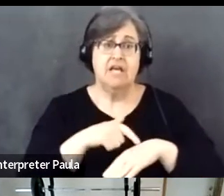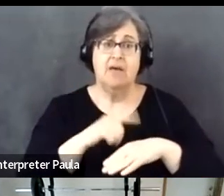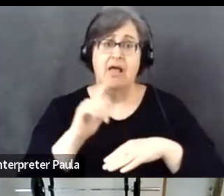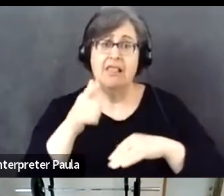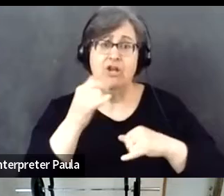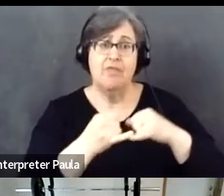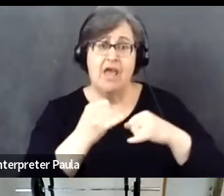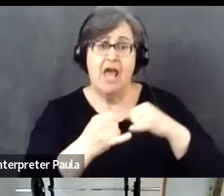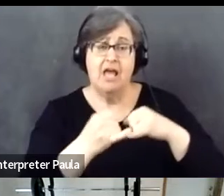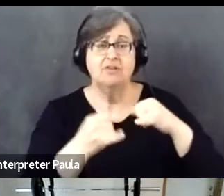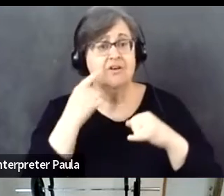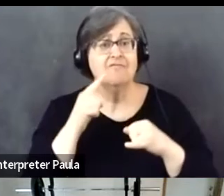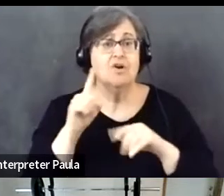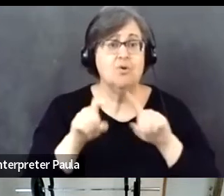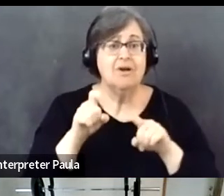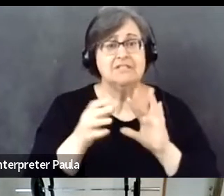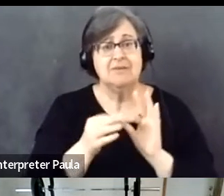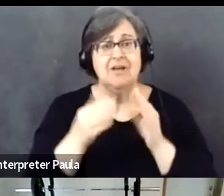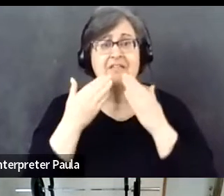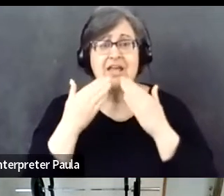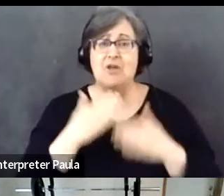I'm glad you're all here today. Thank you.